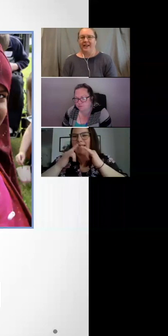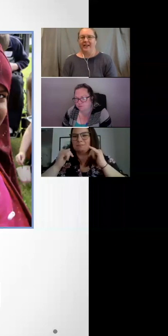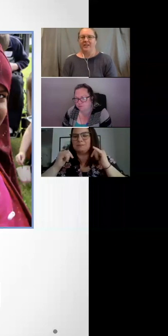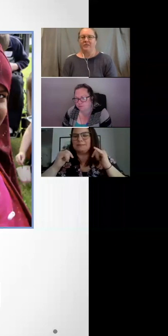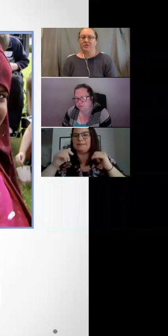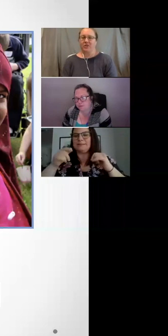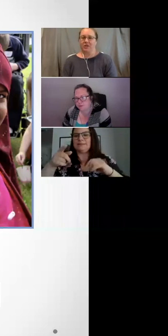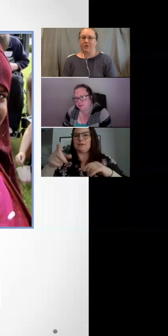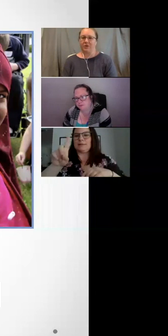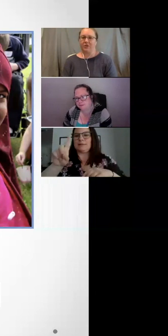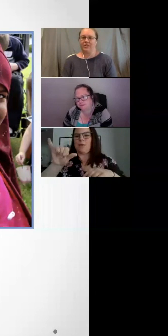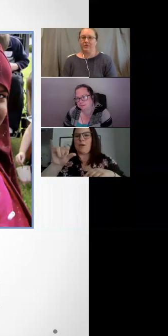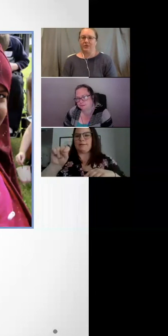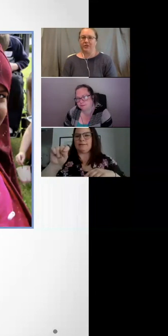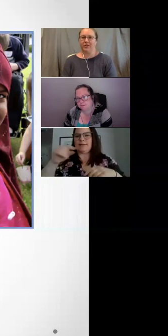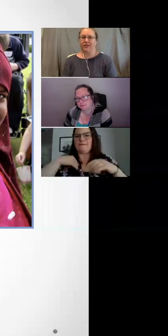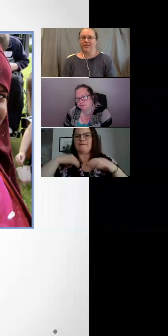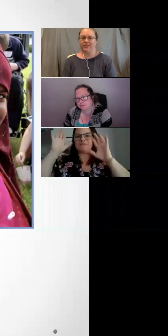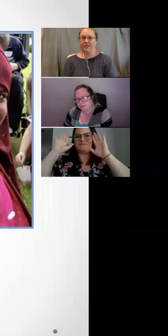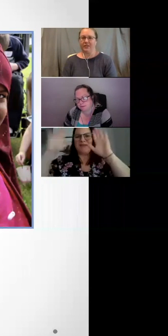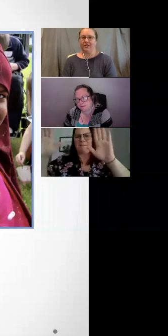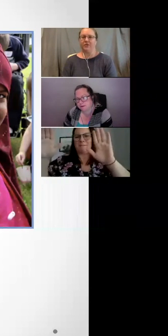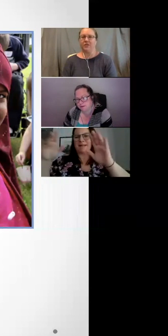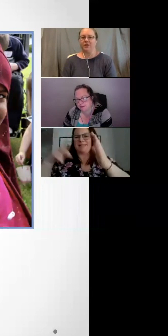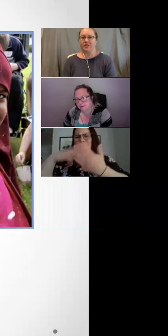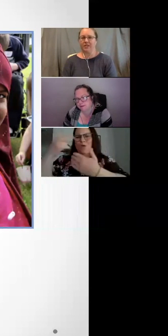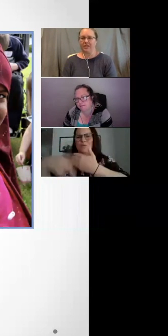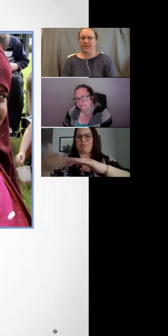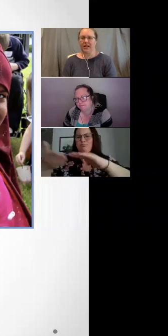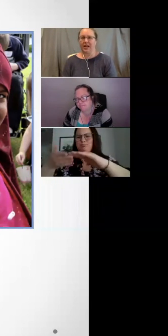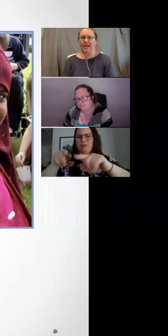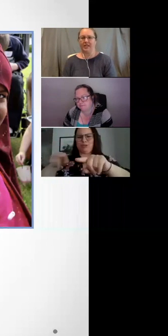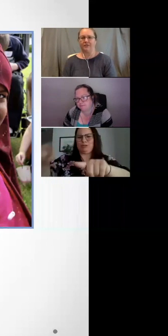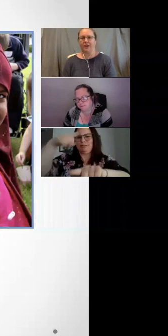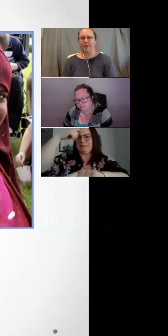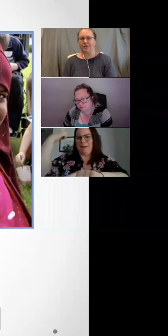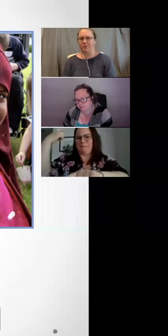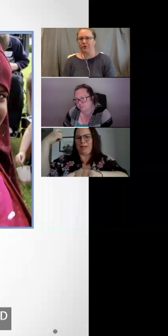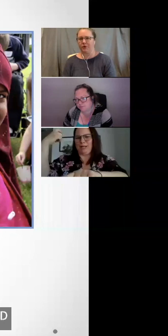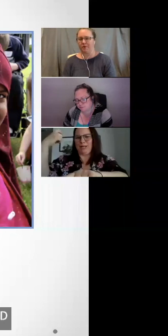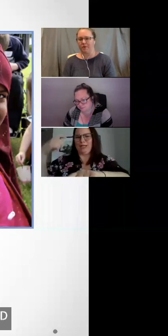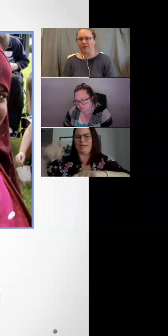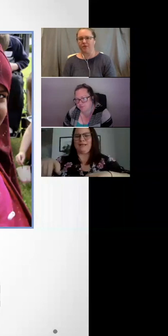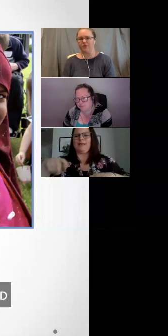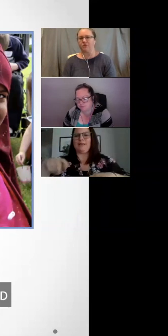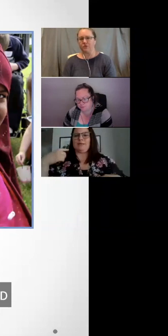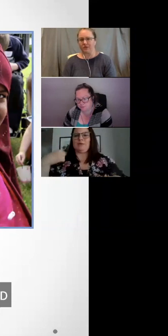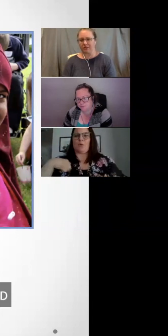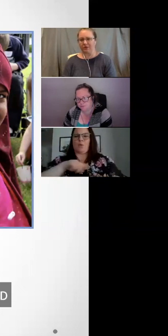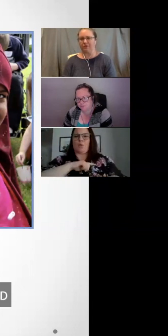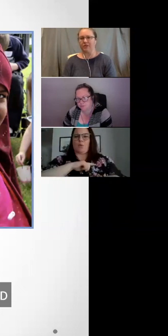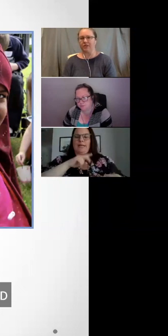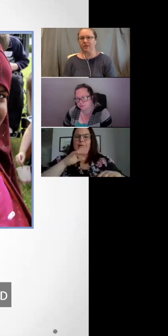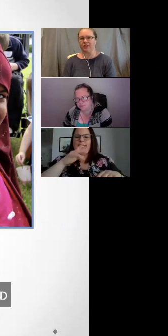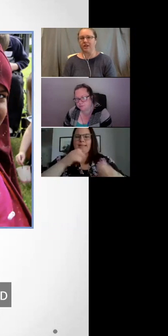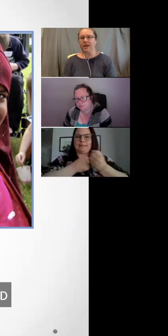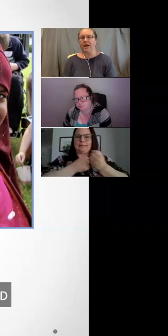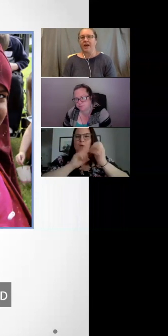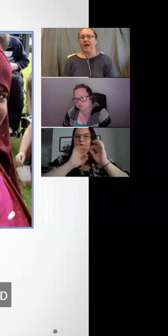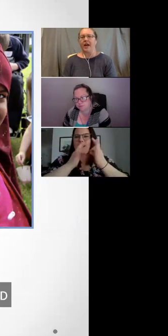Yeah, I just wanted to talk about summer this year. I know DYT has a fabulous program that runs through the summer every